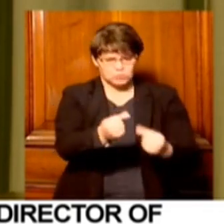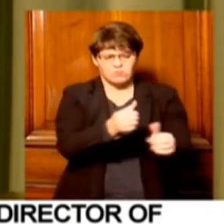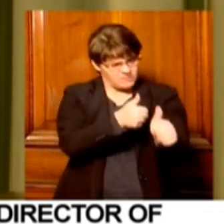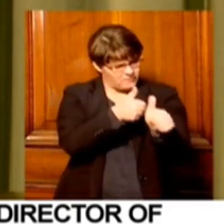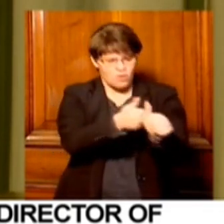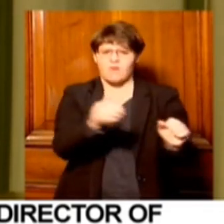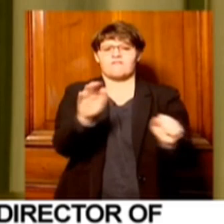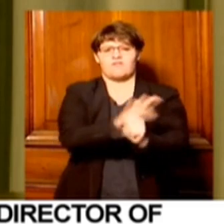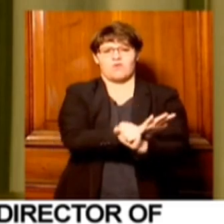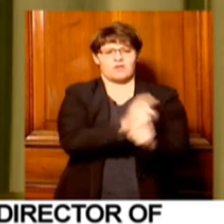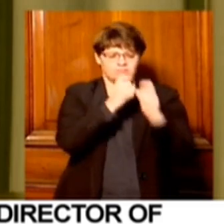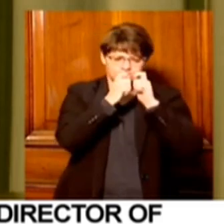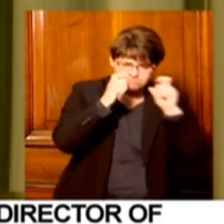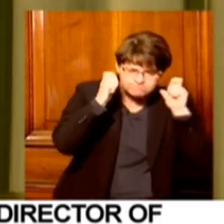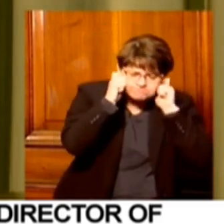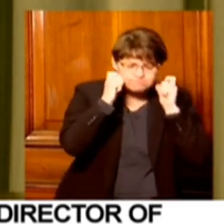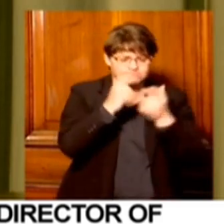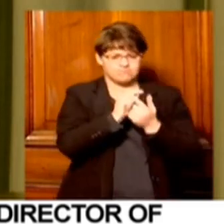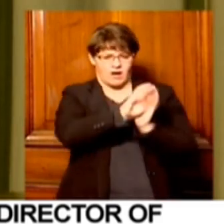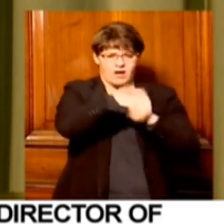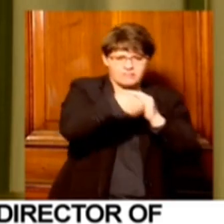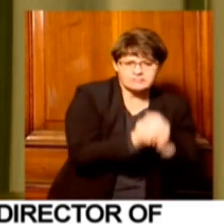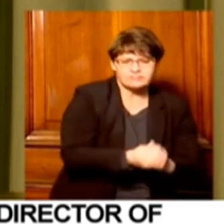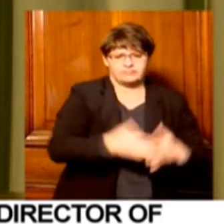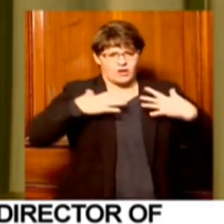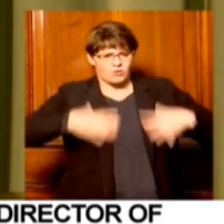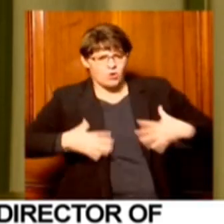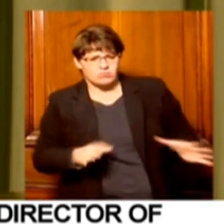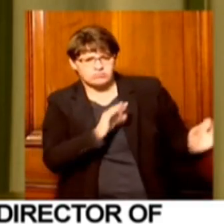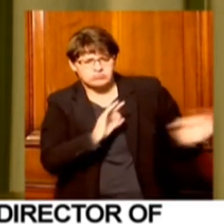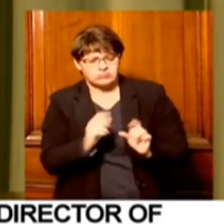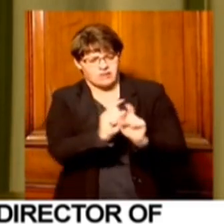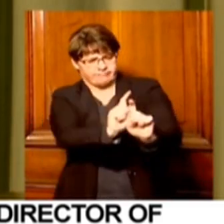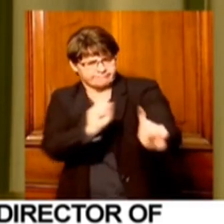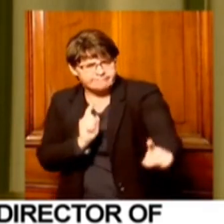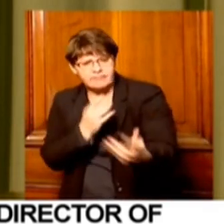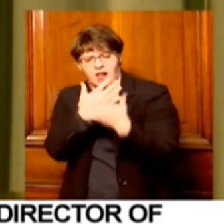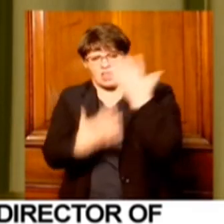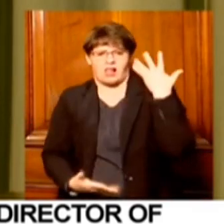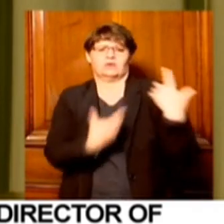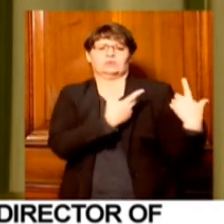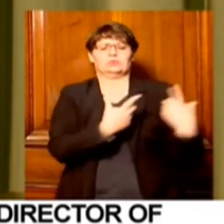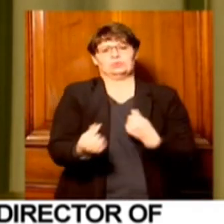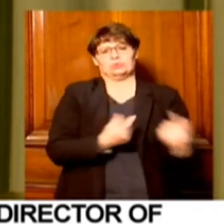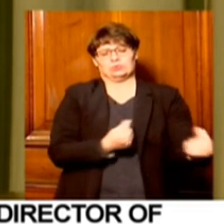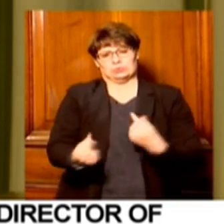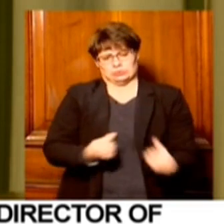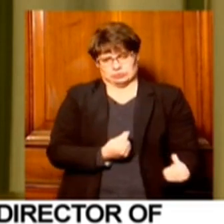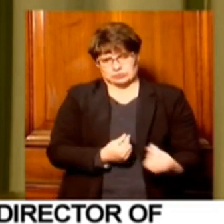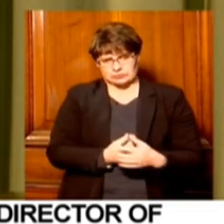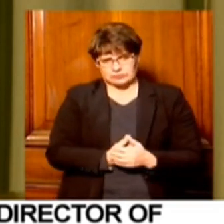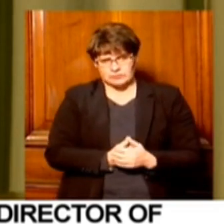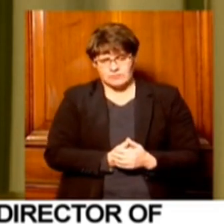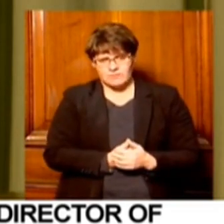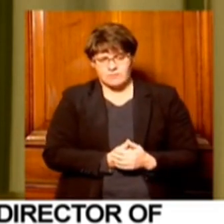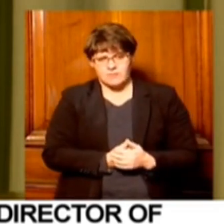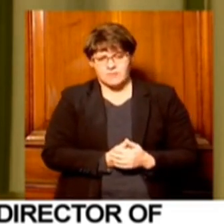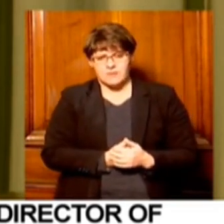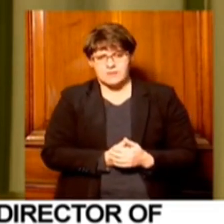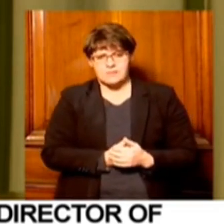that they oblige and they follow through in terms of the regulations. In